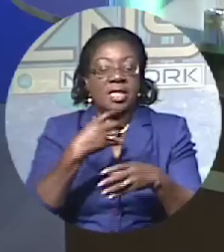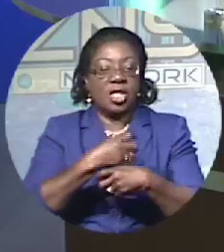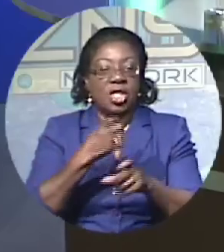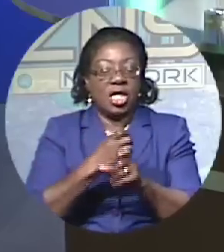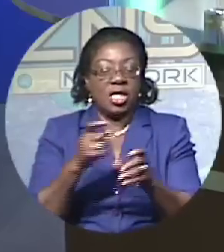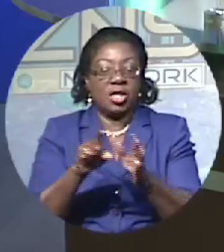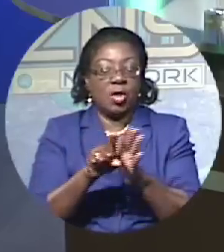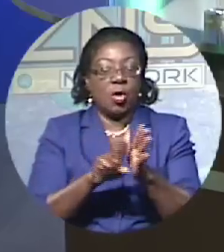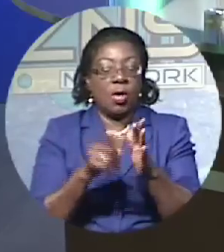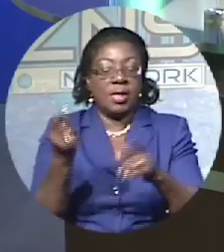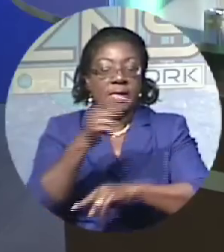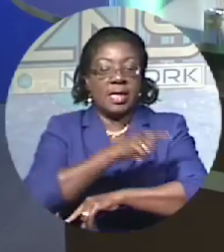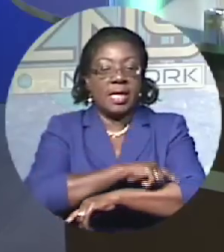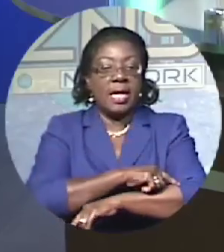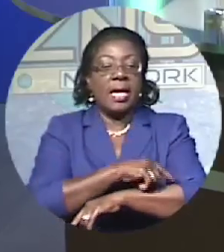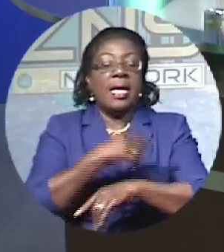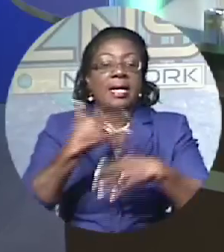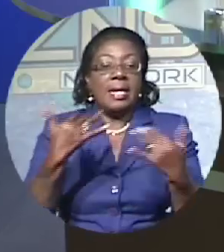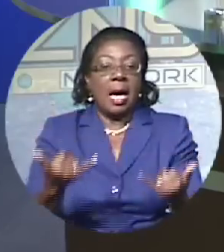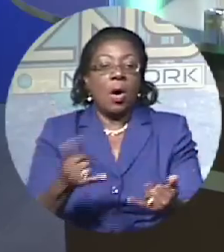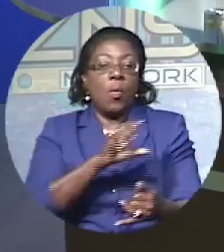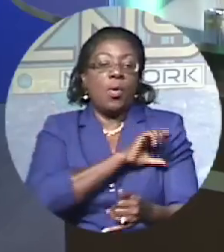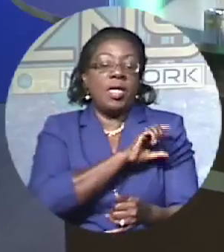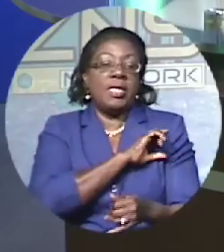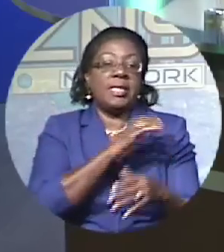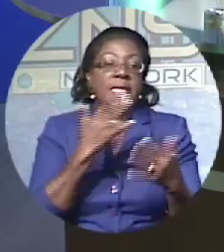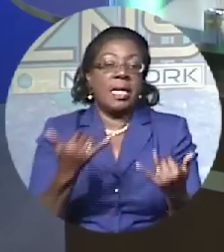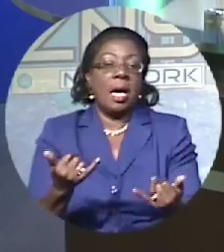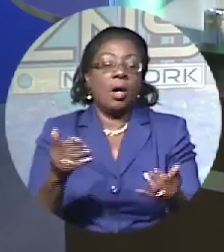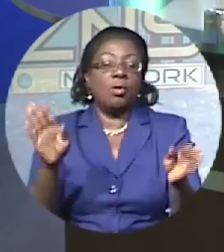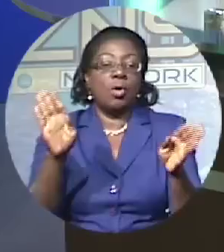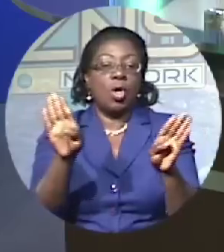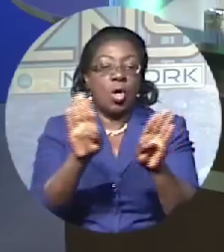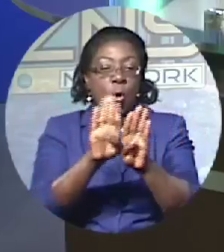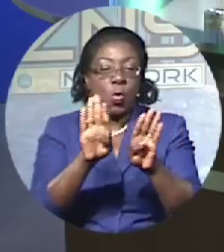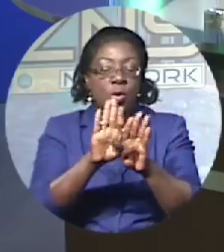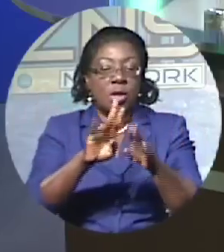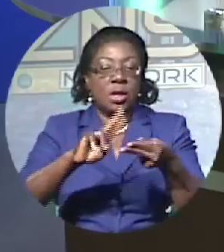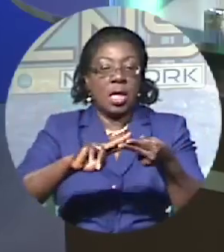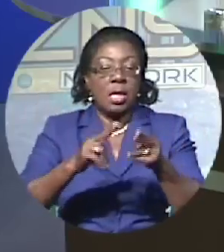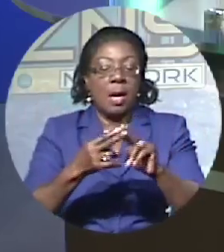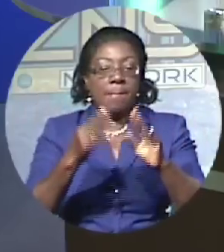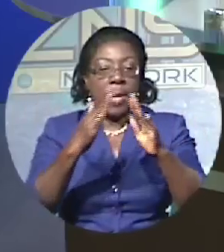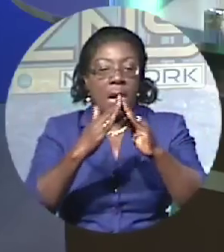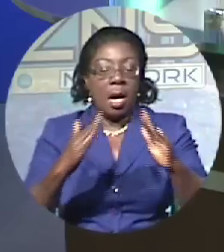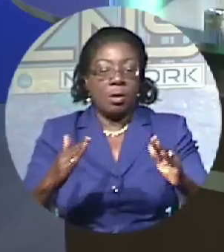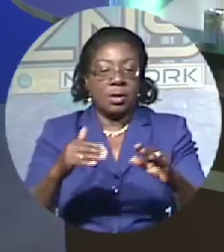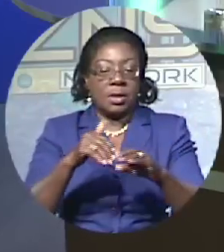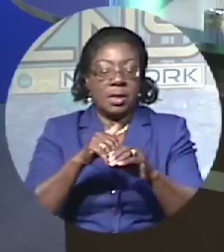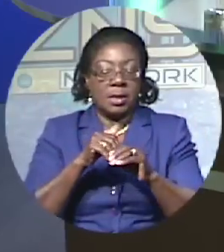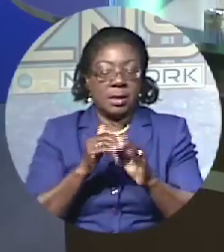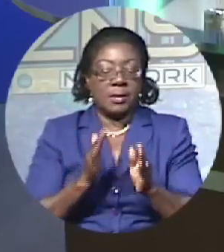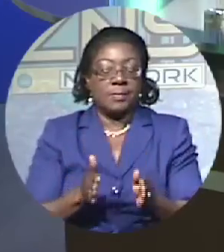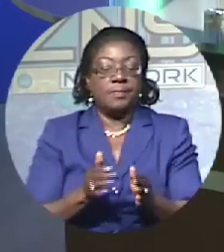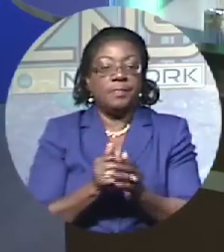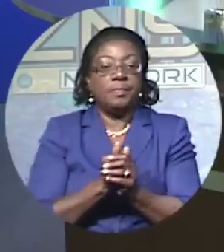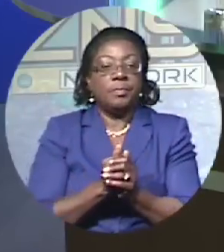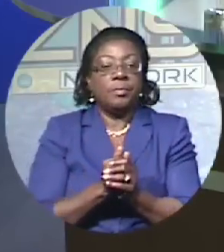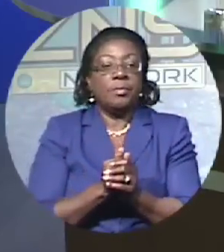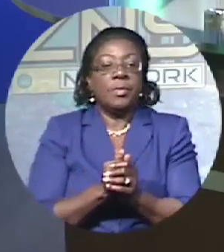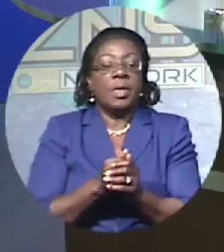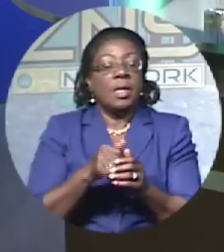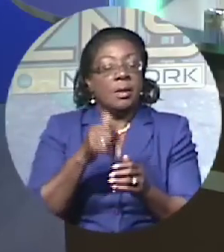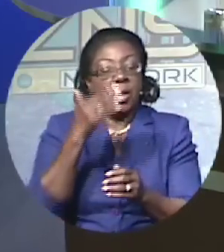making way for police to prosecute web shop operations, or web shop operators, that is. Well, there's been no definitive time, though, as to